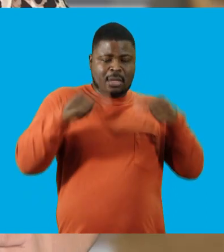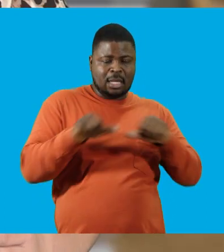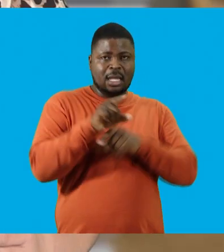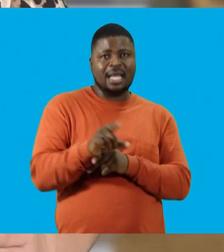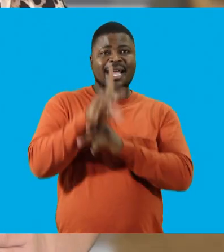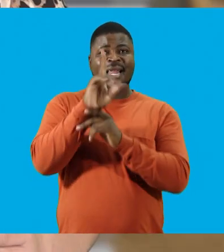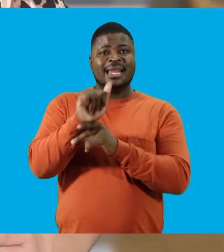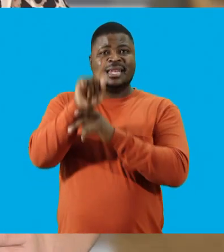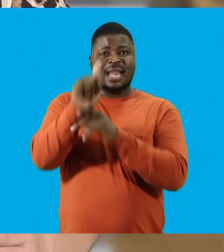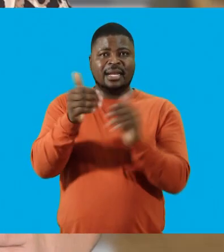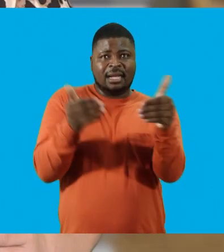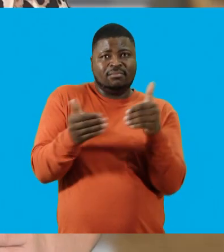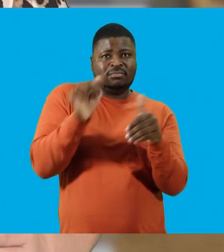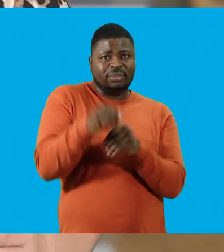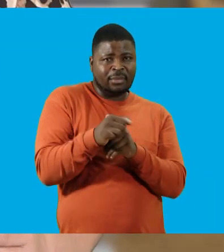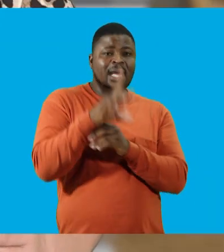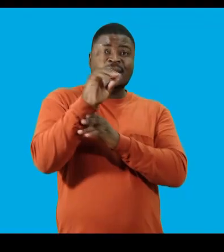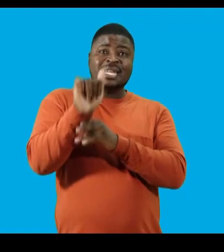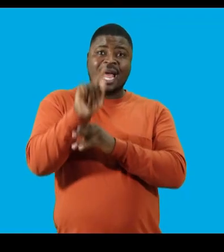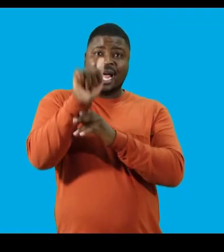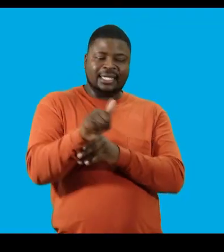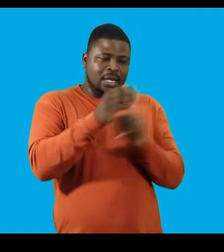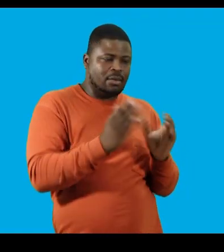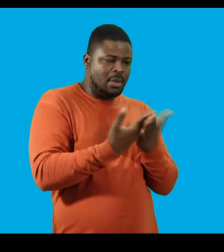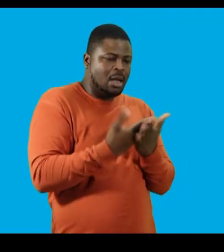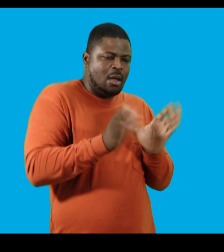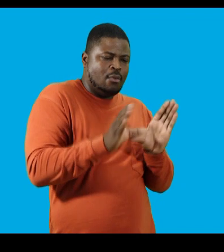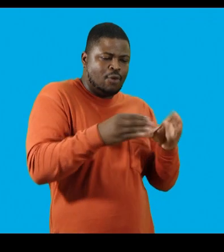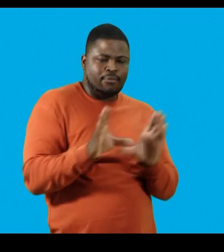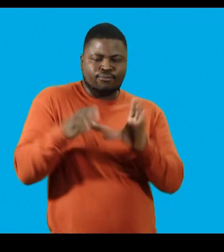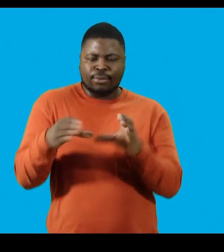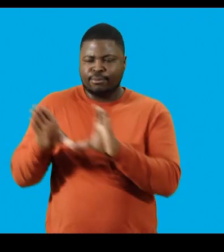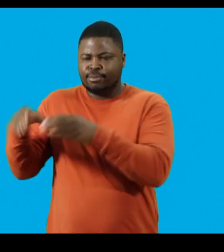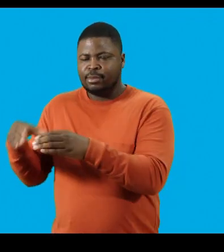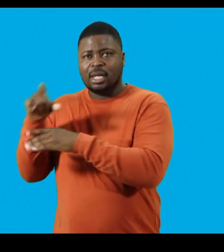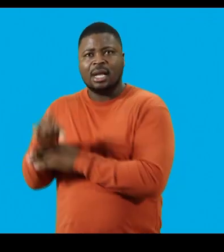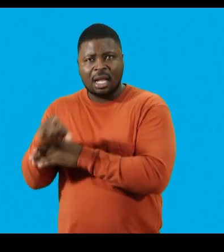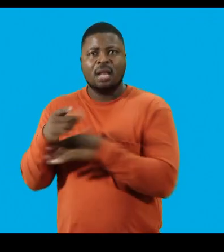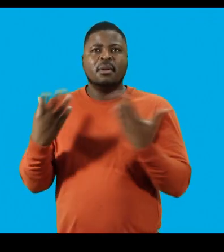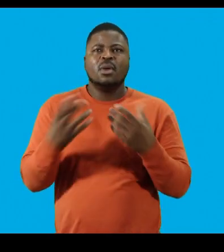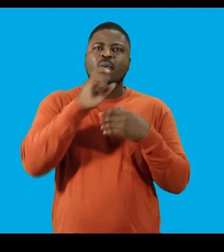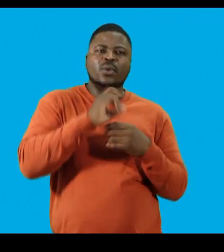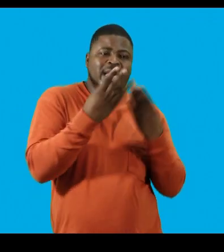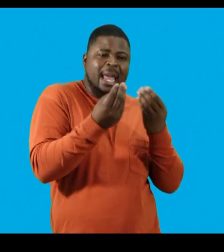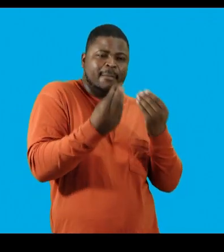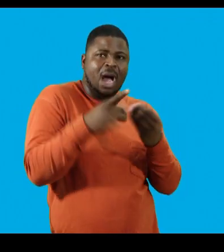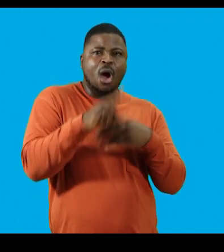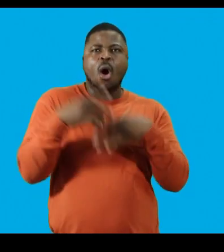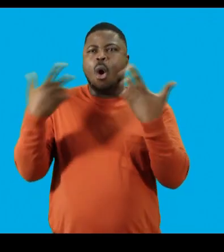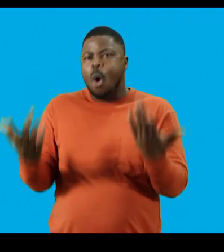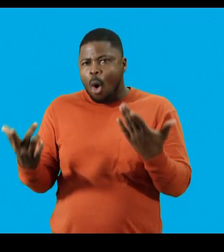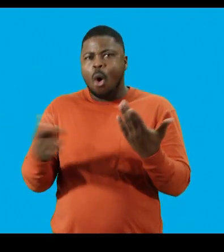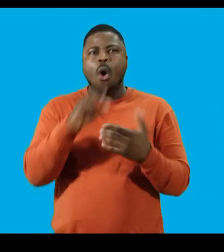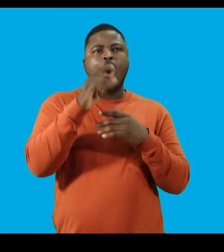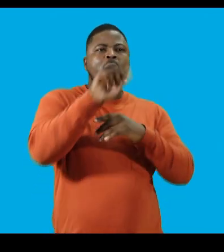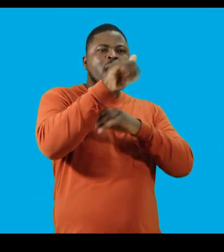data handling is where you're going to classify data either as categorical or numerical,